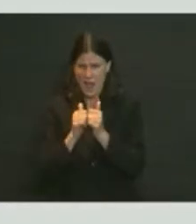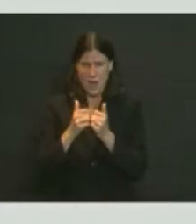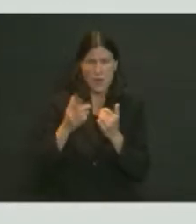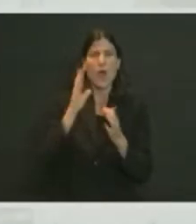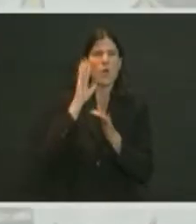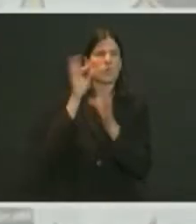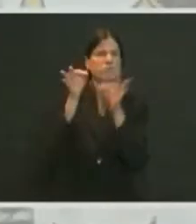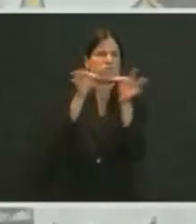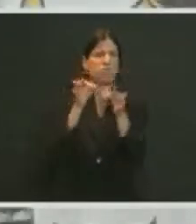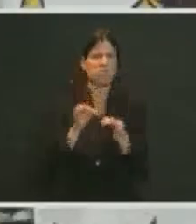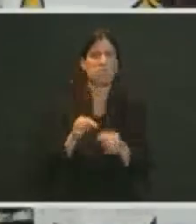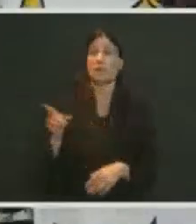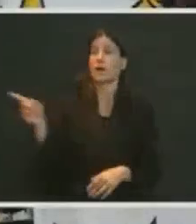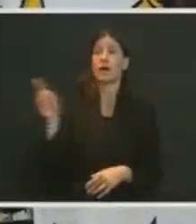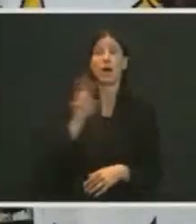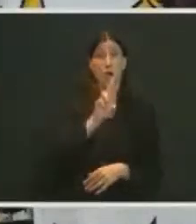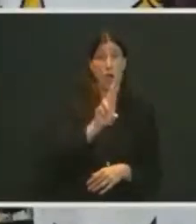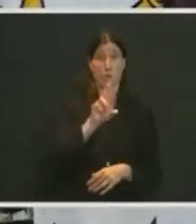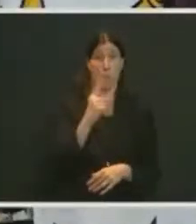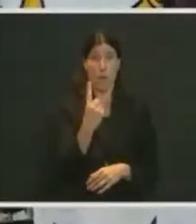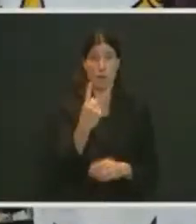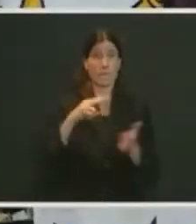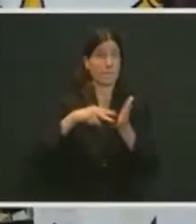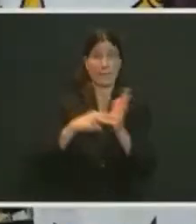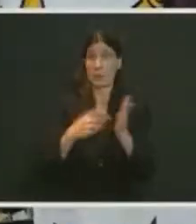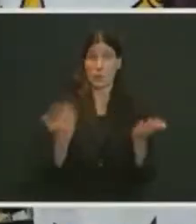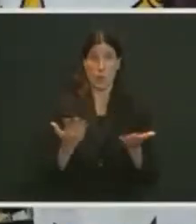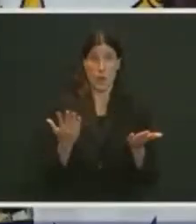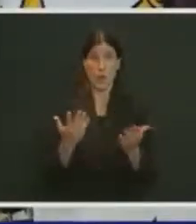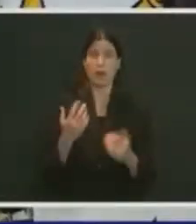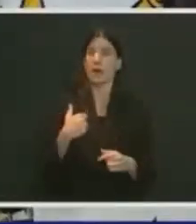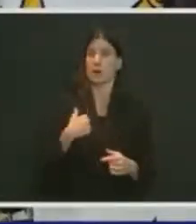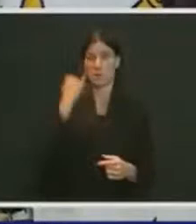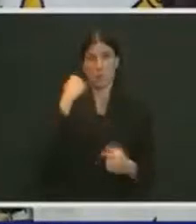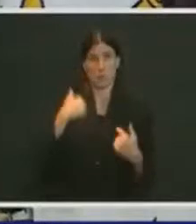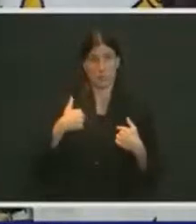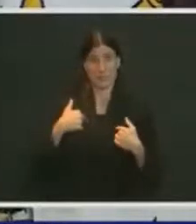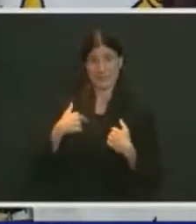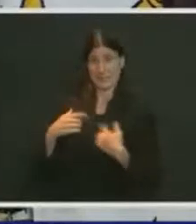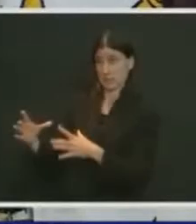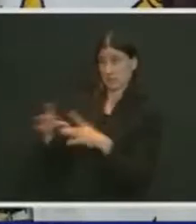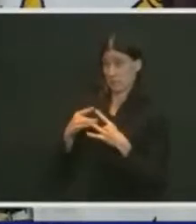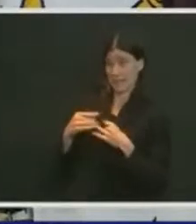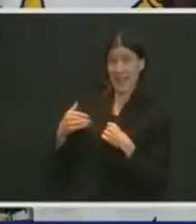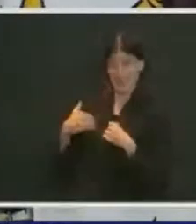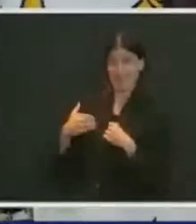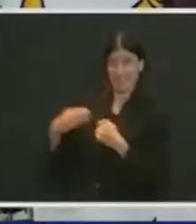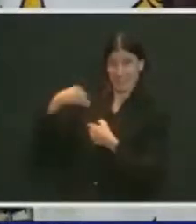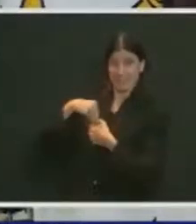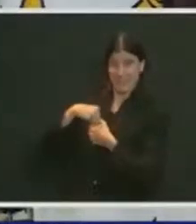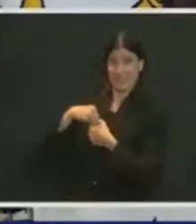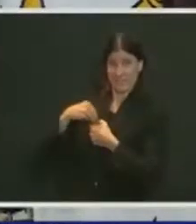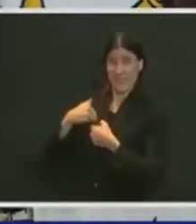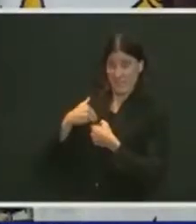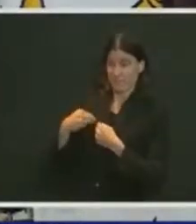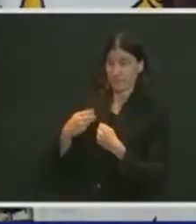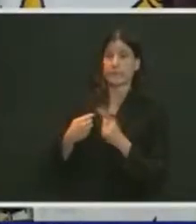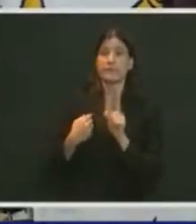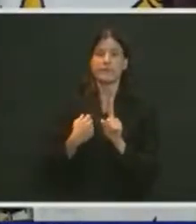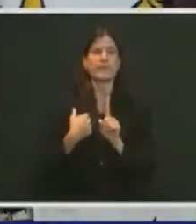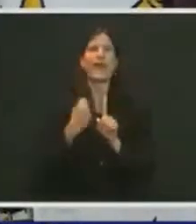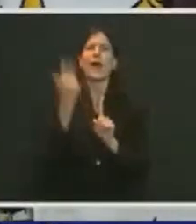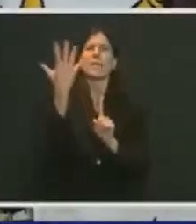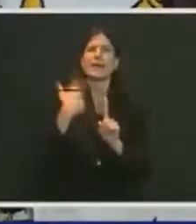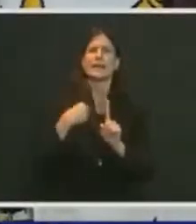think about it is it's how many people does one infected person infect? So if I'm